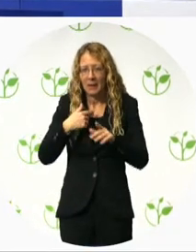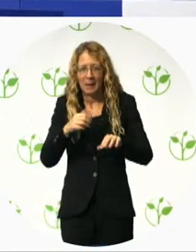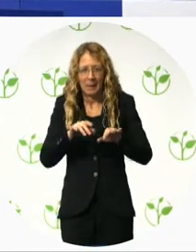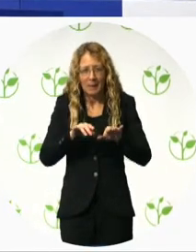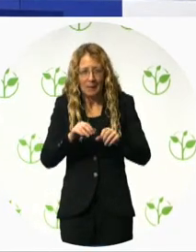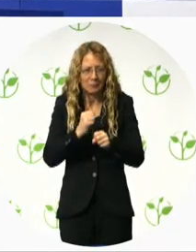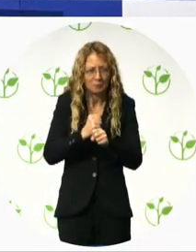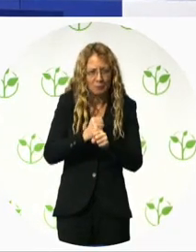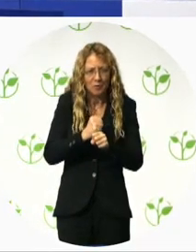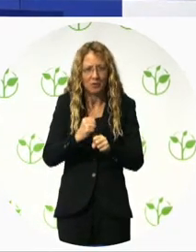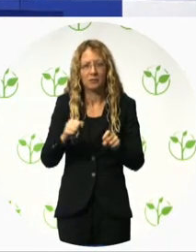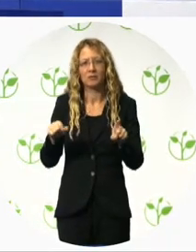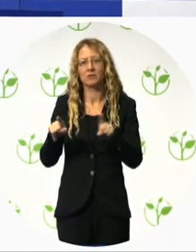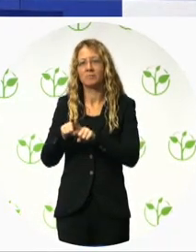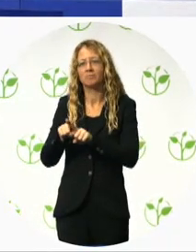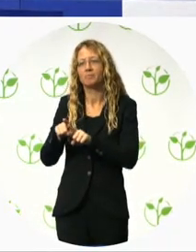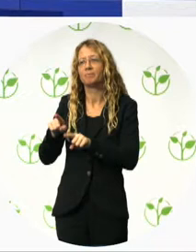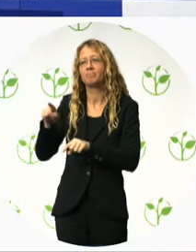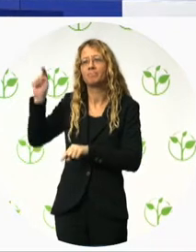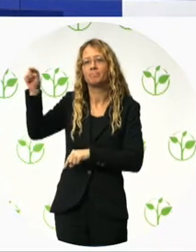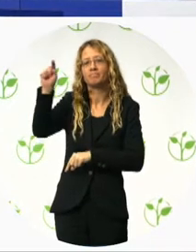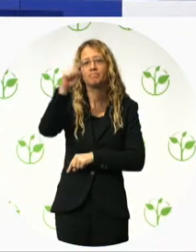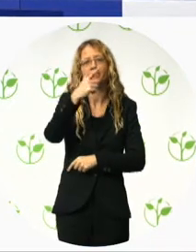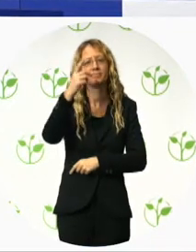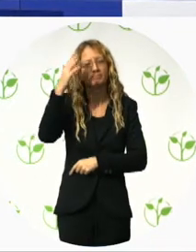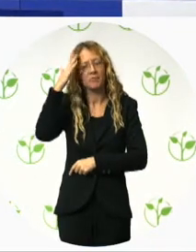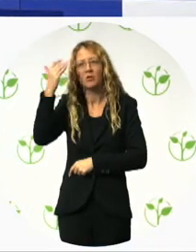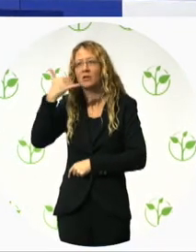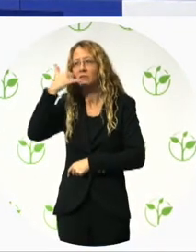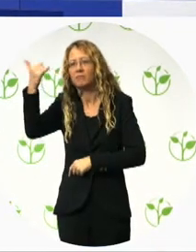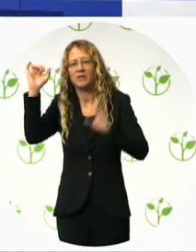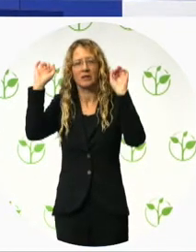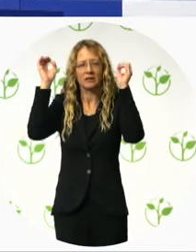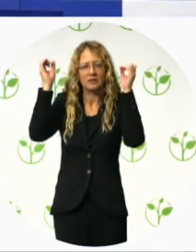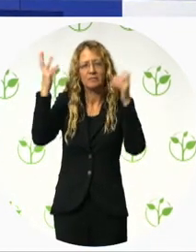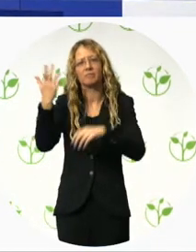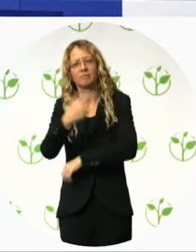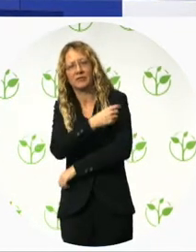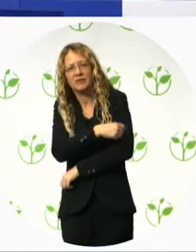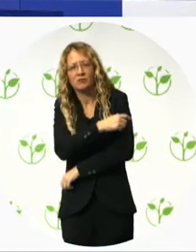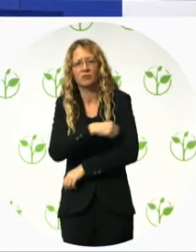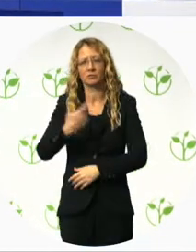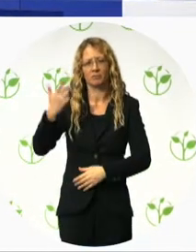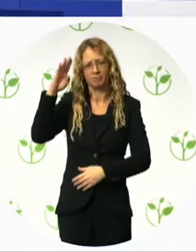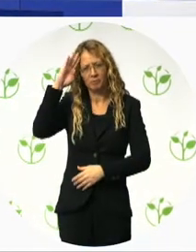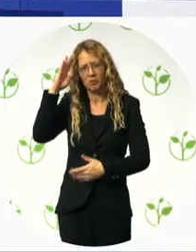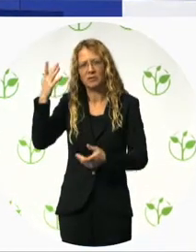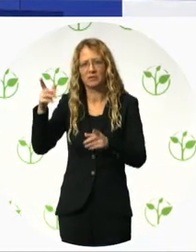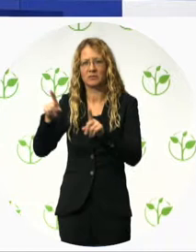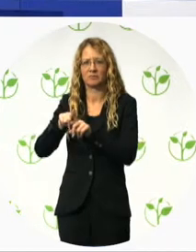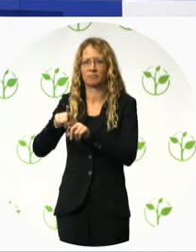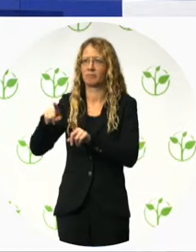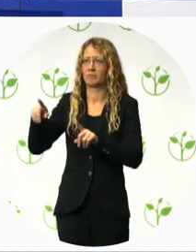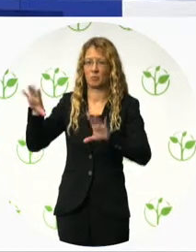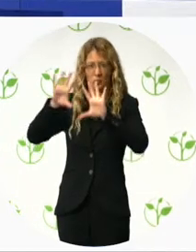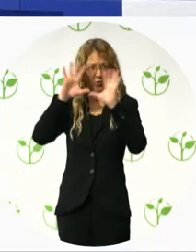So still a digital barrier. In a world that is becoming more and more digital, we need to think a new barrier